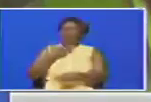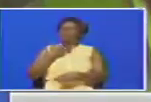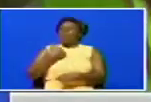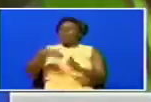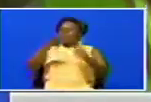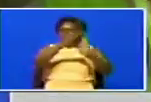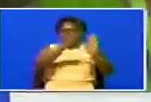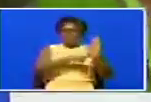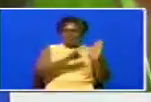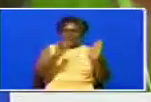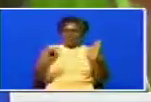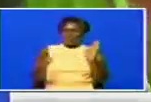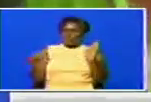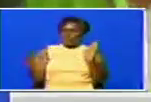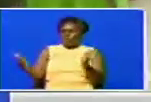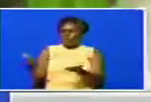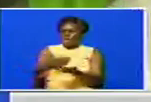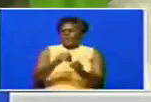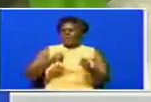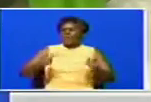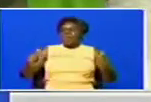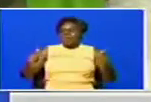yetu ya kuokota taka vizuri,